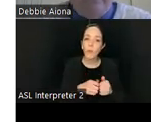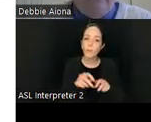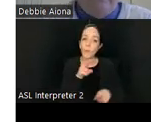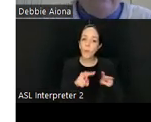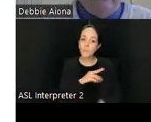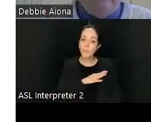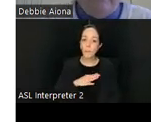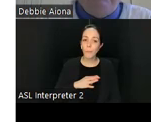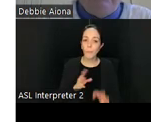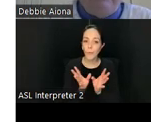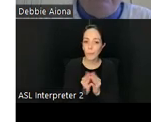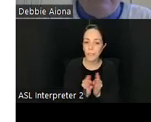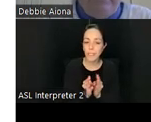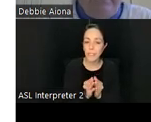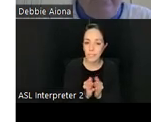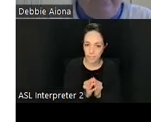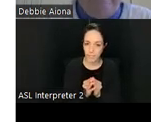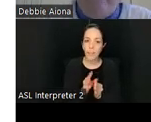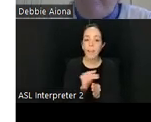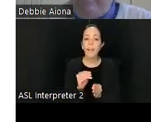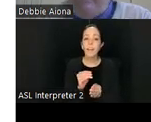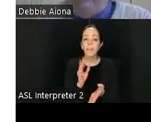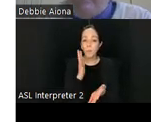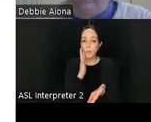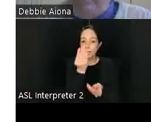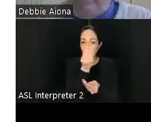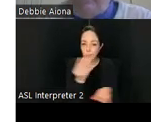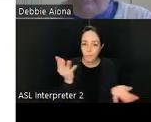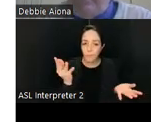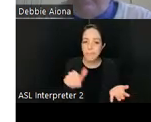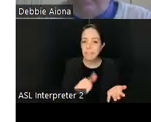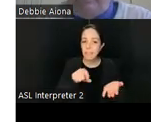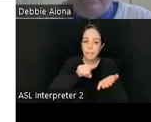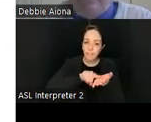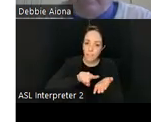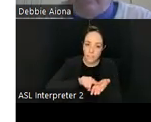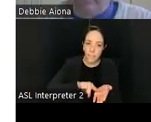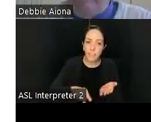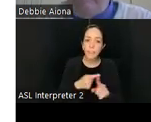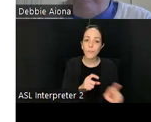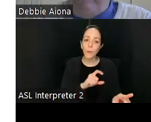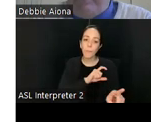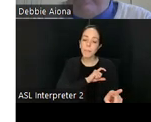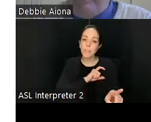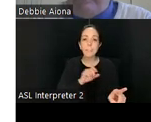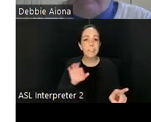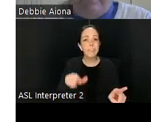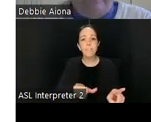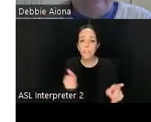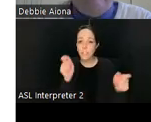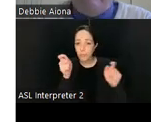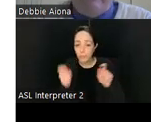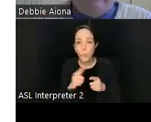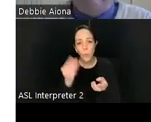and of those conducted by the police bureau, if any. Any questions, comments on this section?